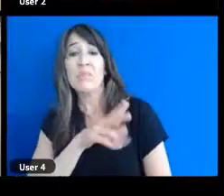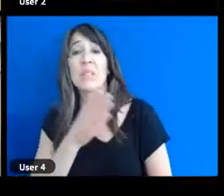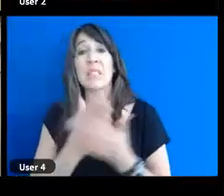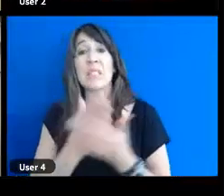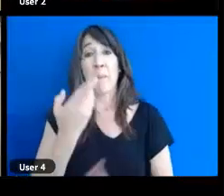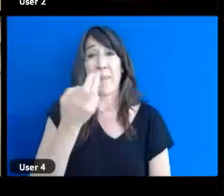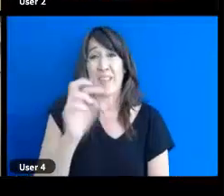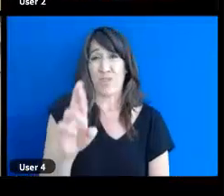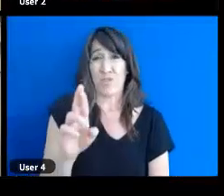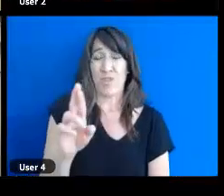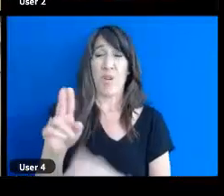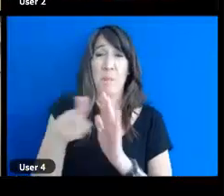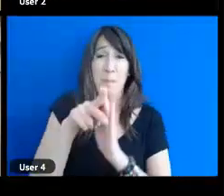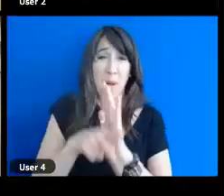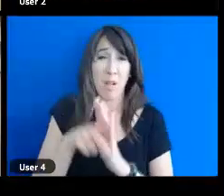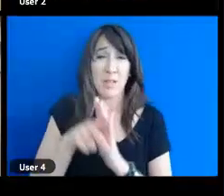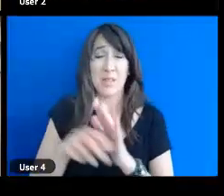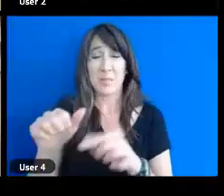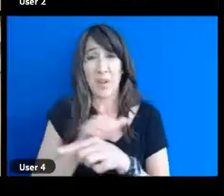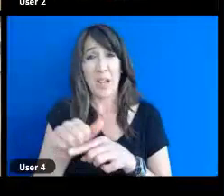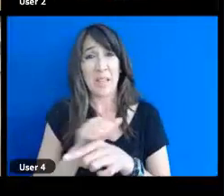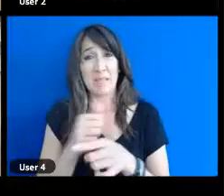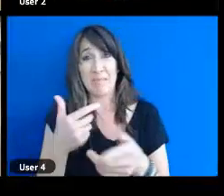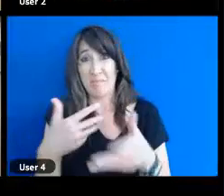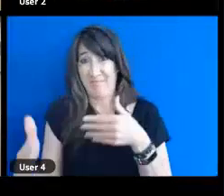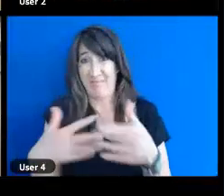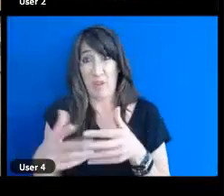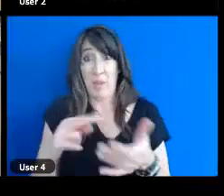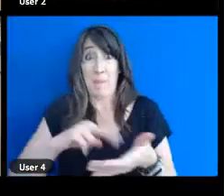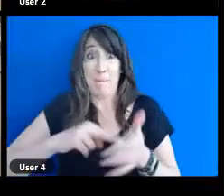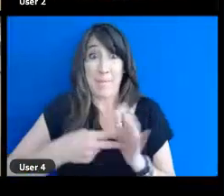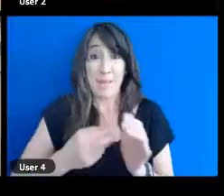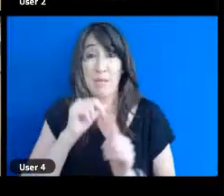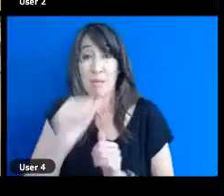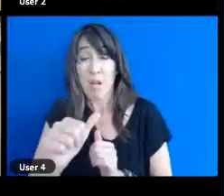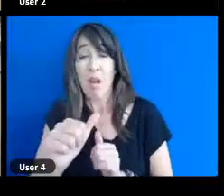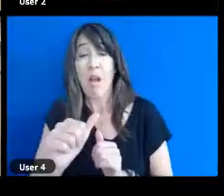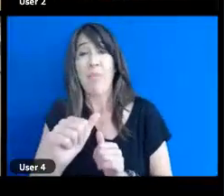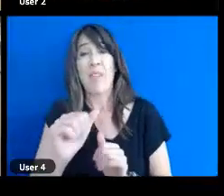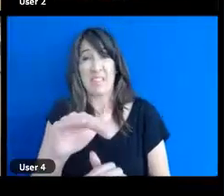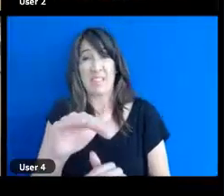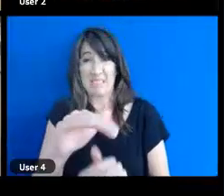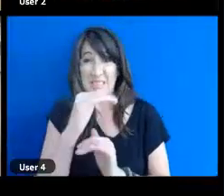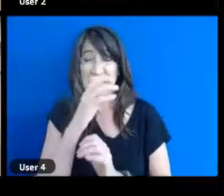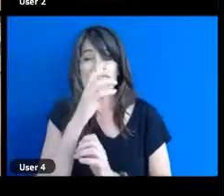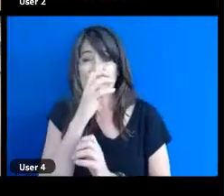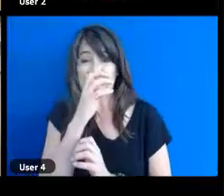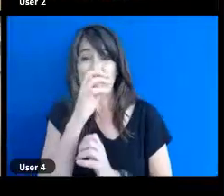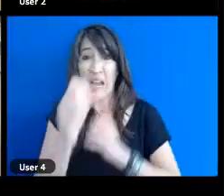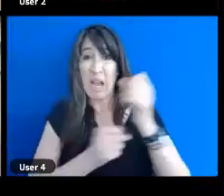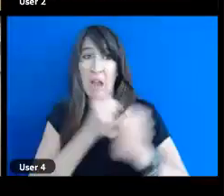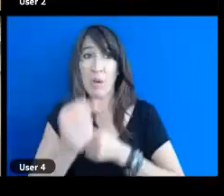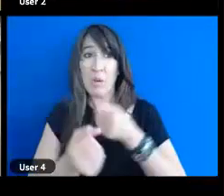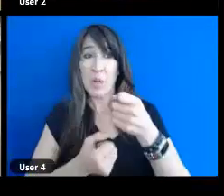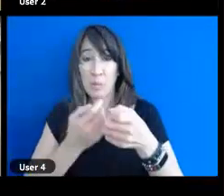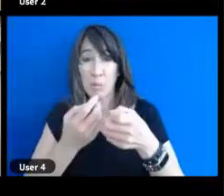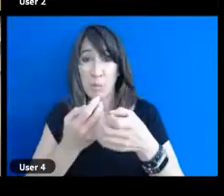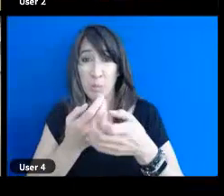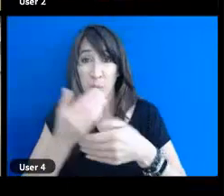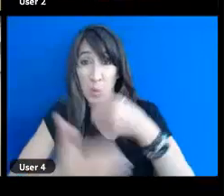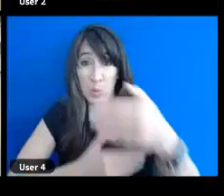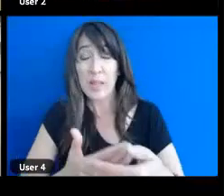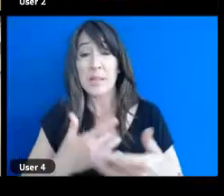different. Some HR policies and practices, whether intentional or not, can be a barrier.